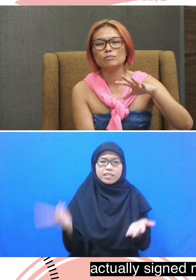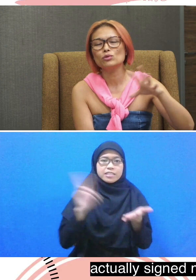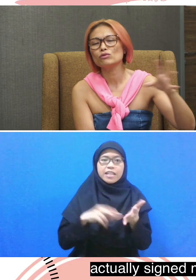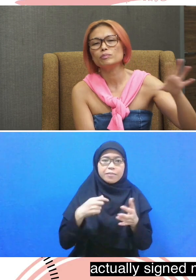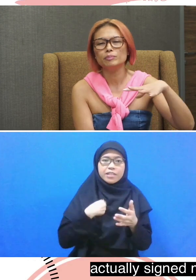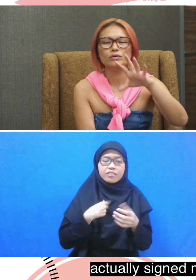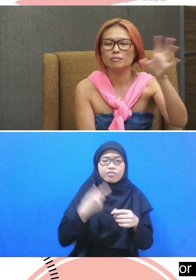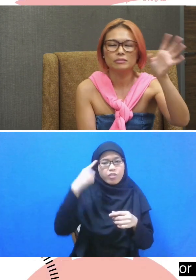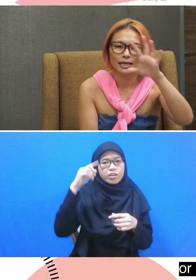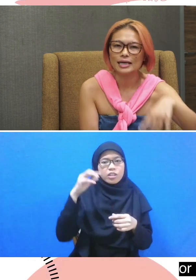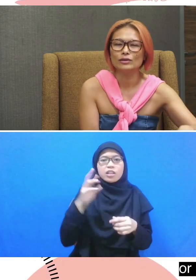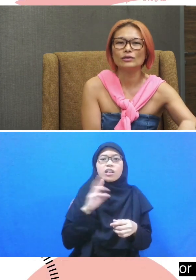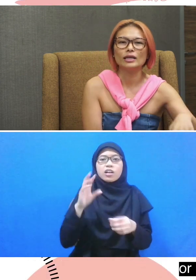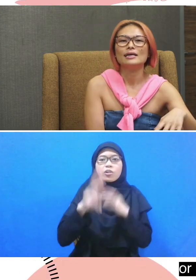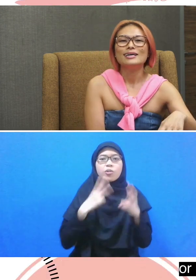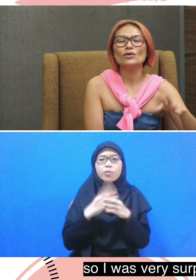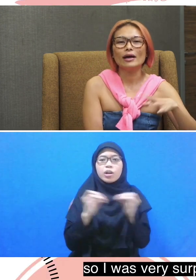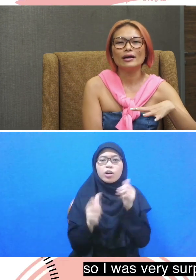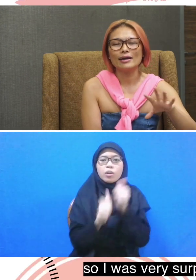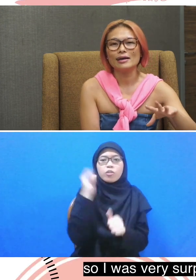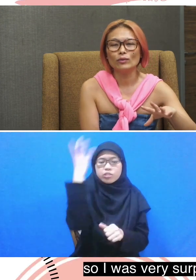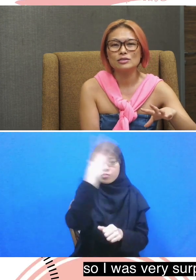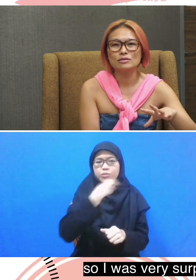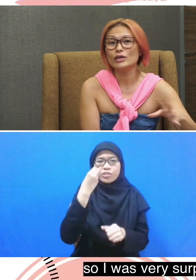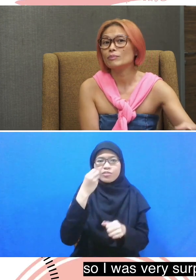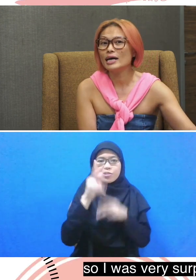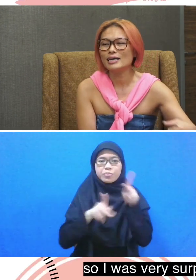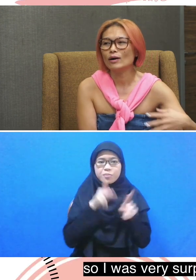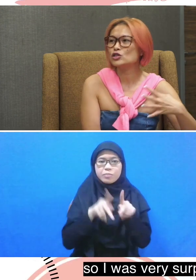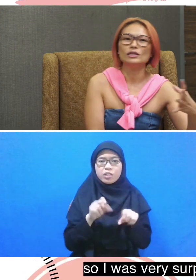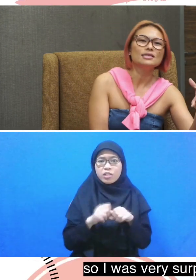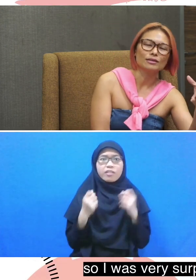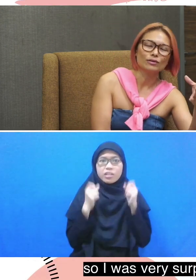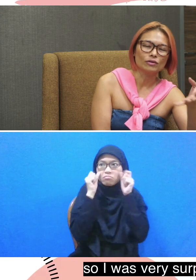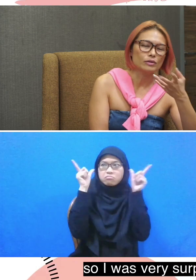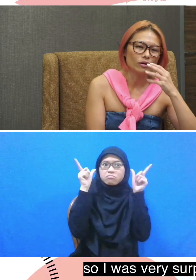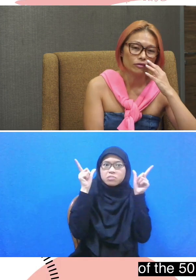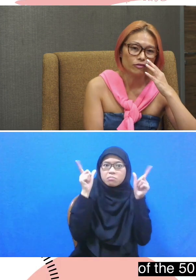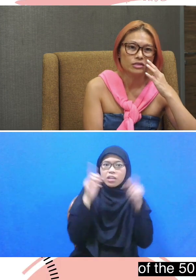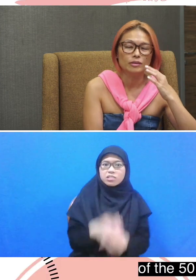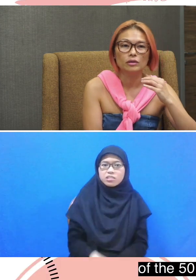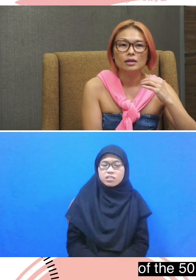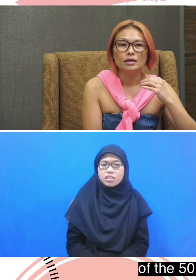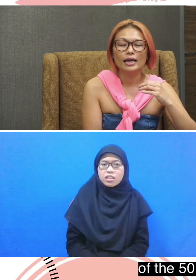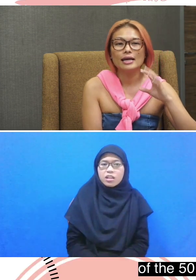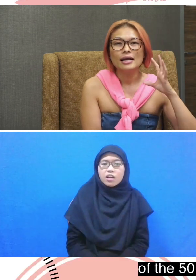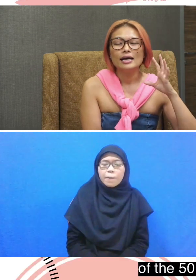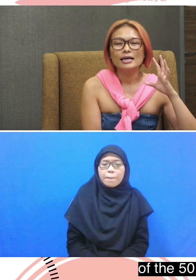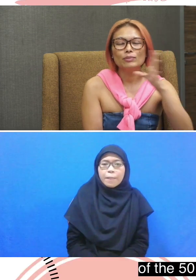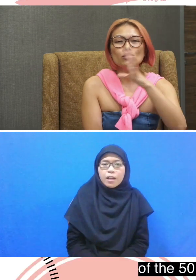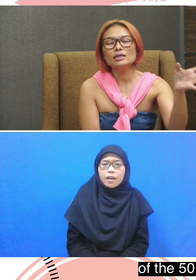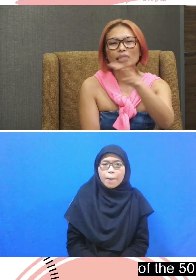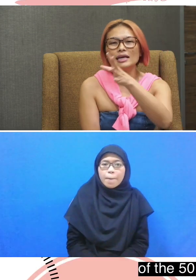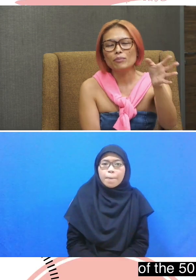most beautiful people or something like that, you know, like, so I was very surprised that I was shortlisted. You know, I was one of the 50 people. And